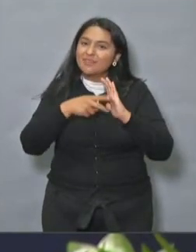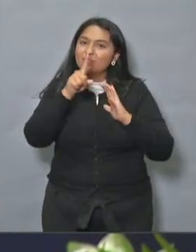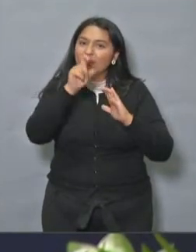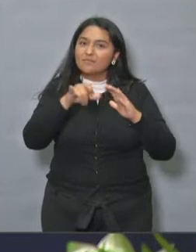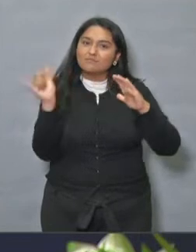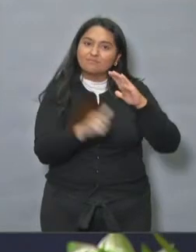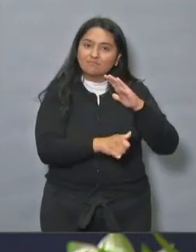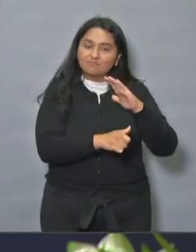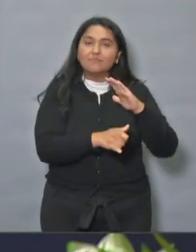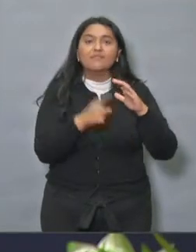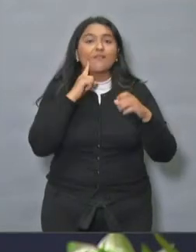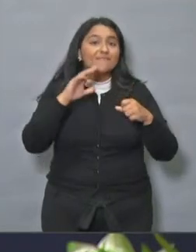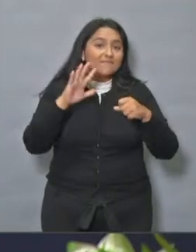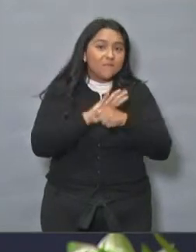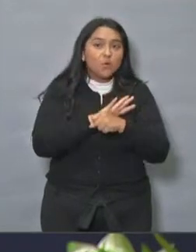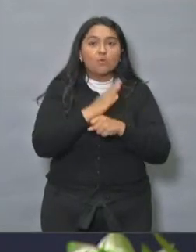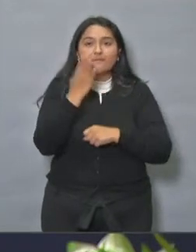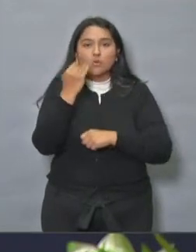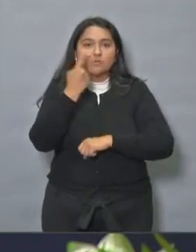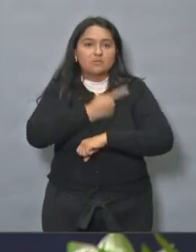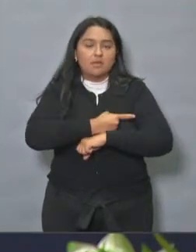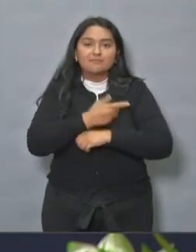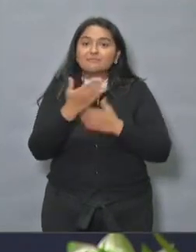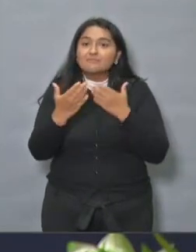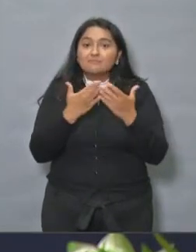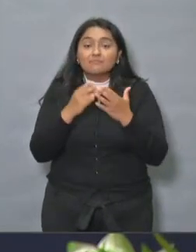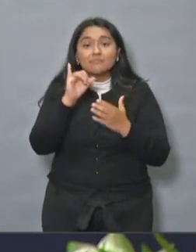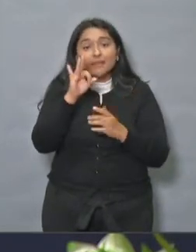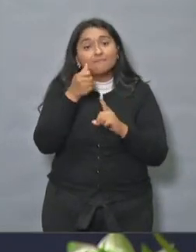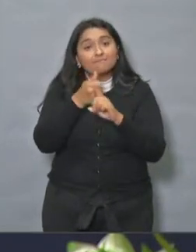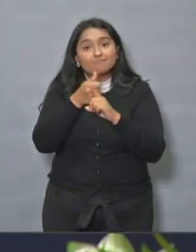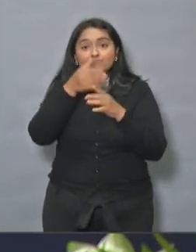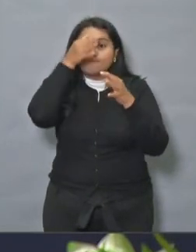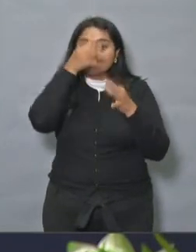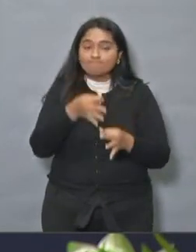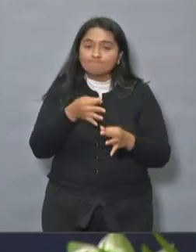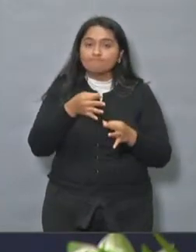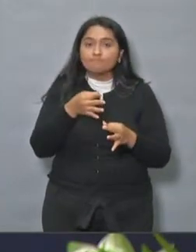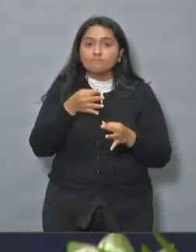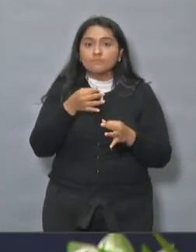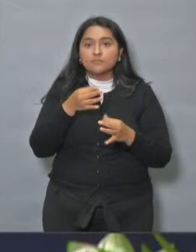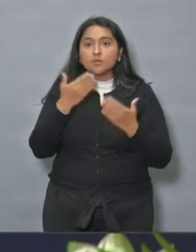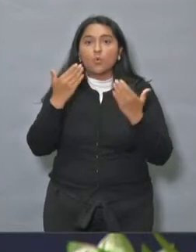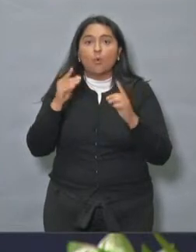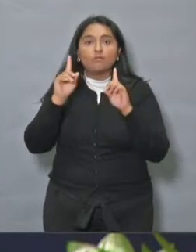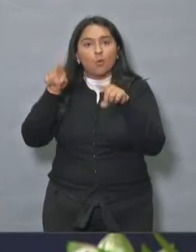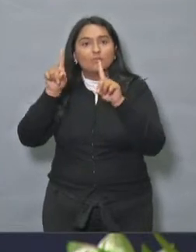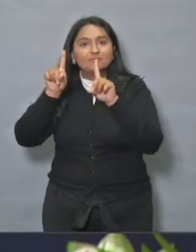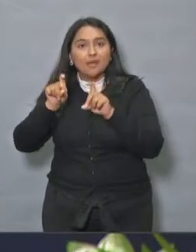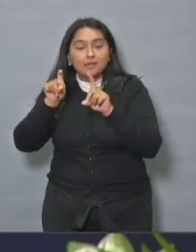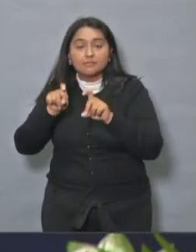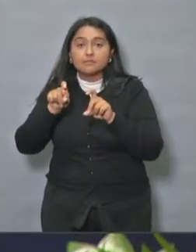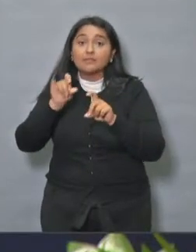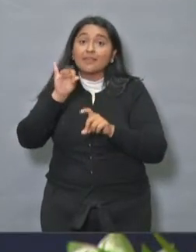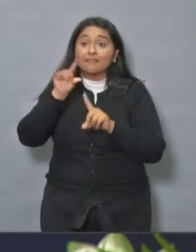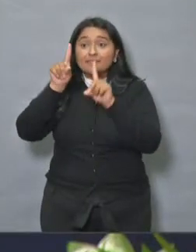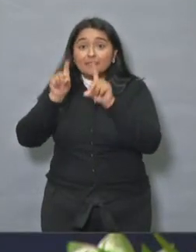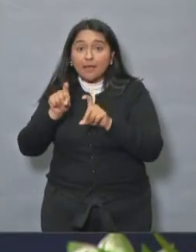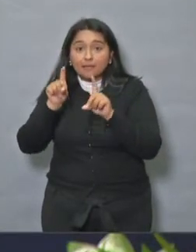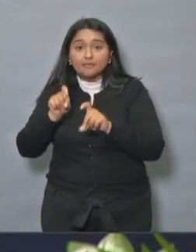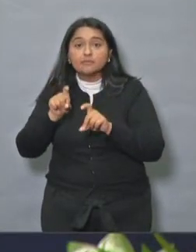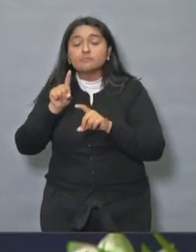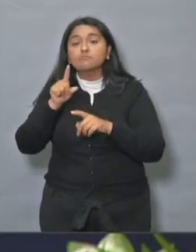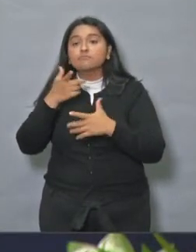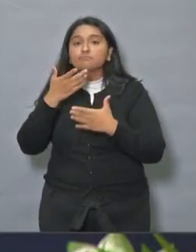full 14 days, regardless of whether or not you chose to be tested, and even if you did get tested, regardless of whether